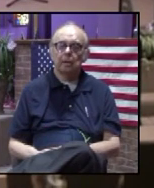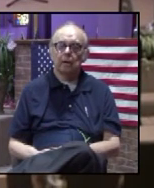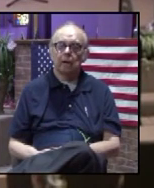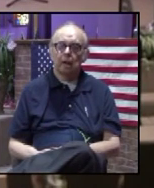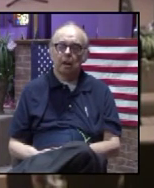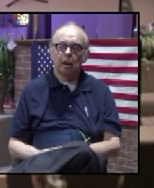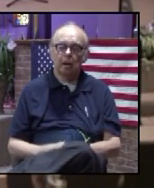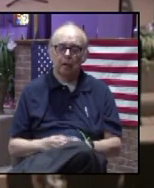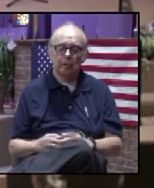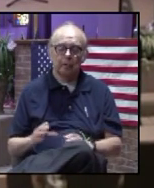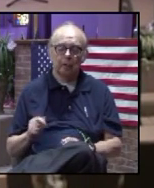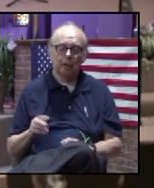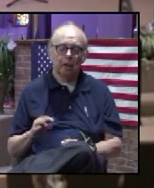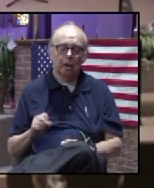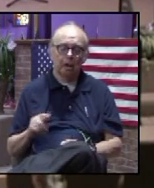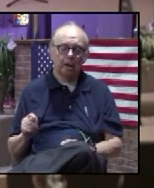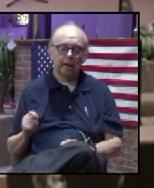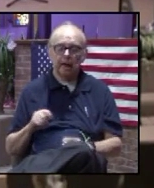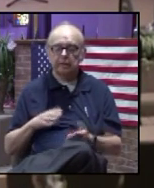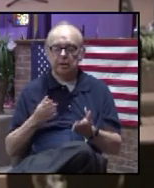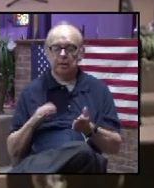put the casket down